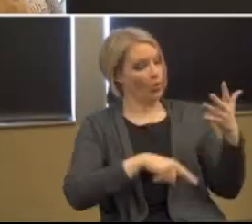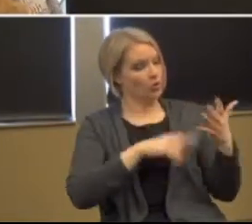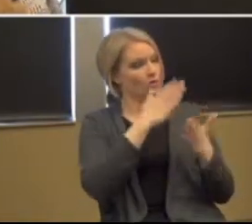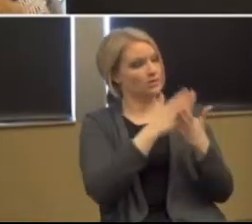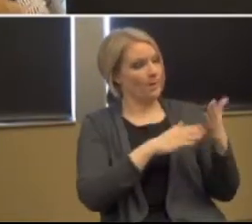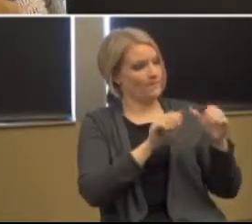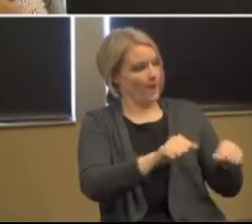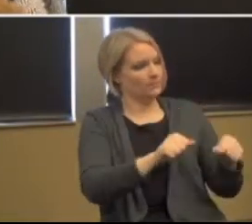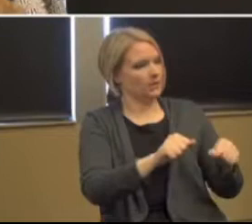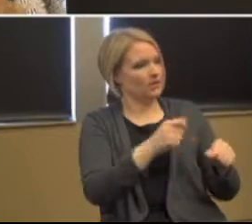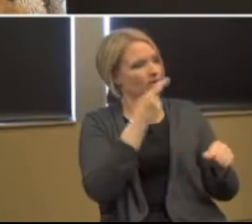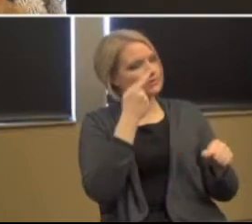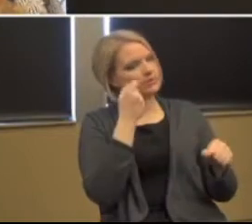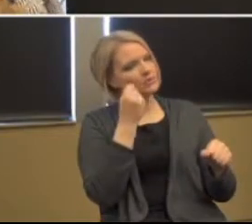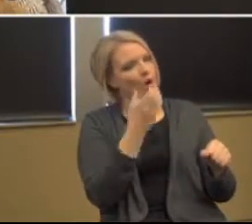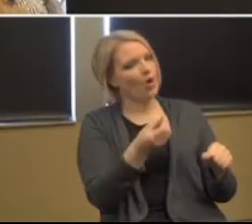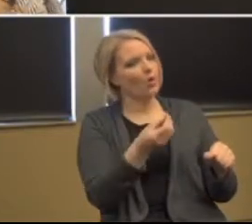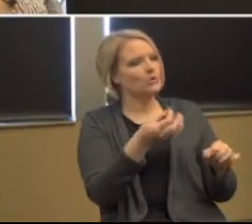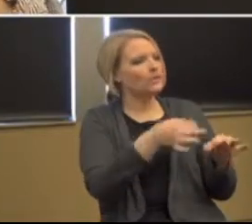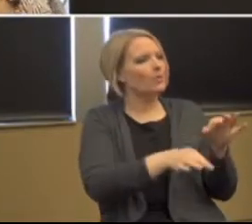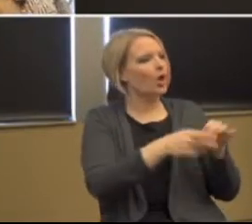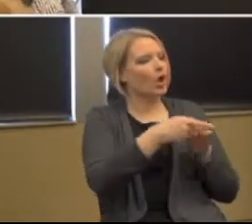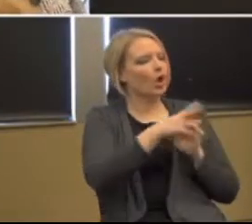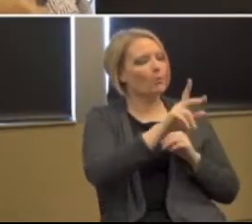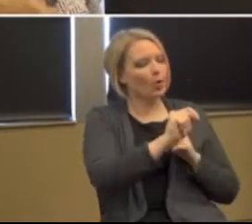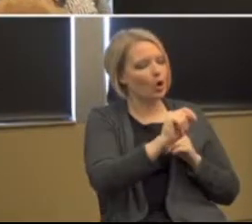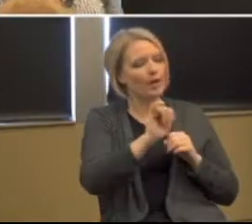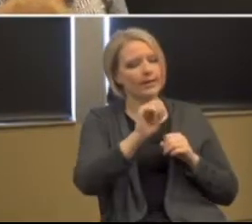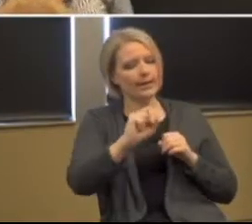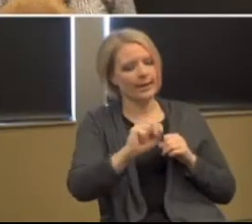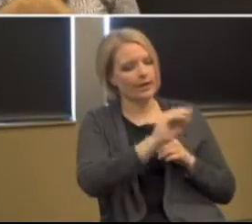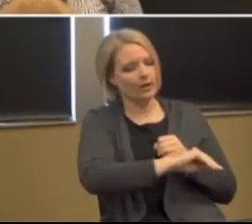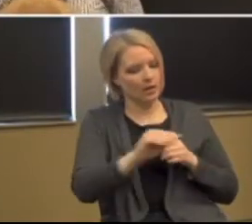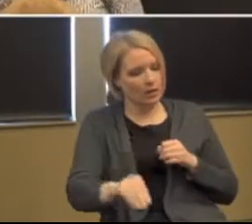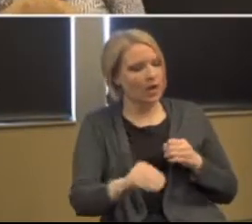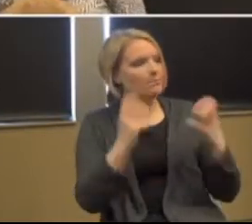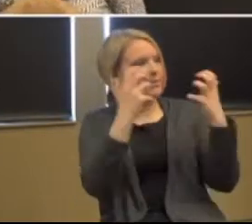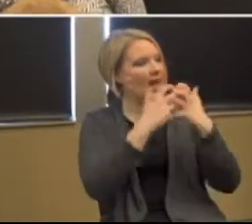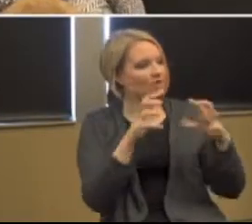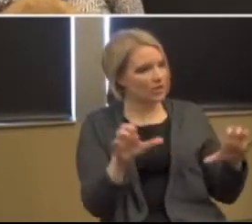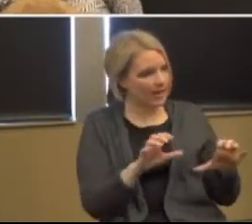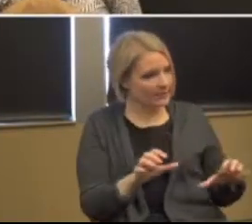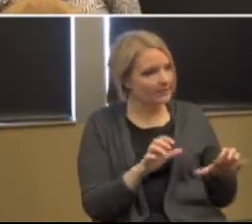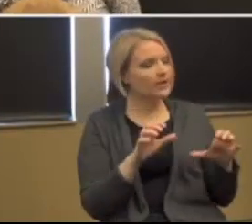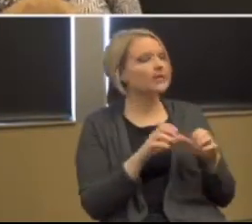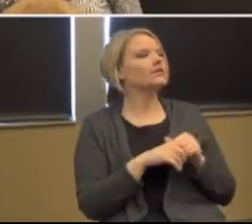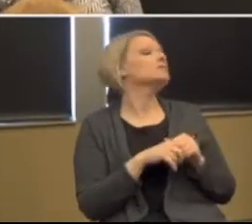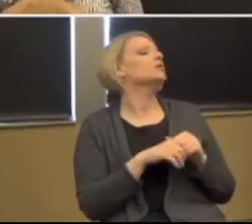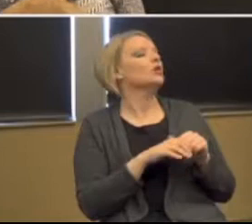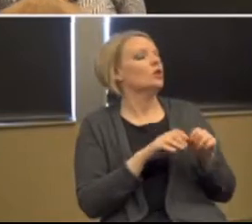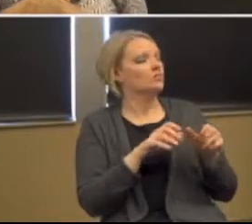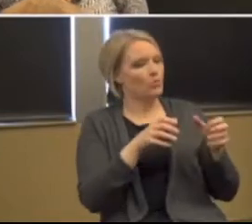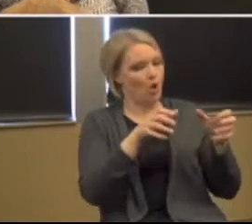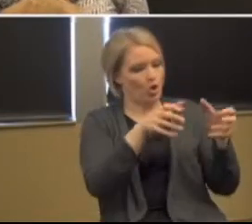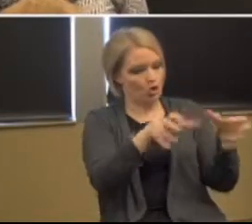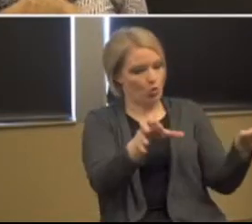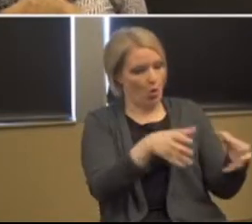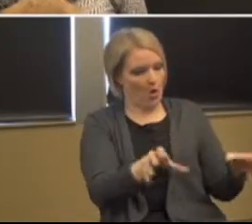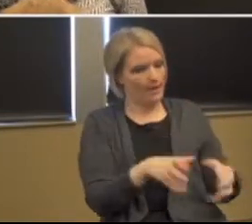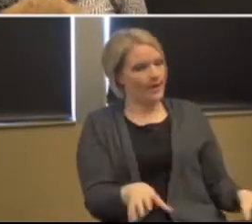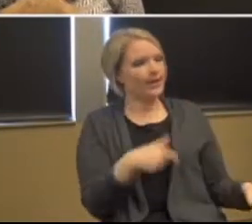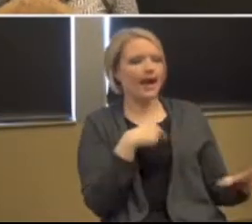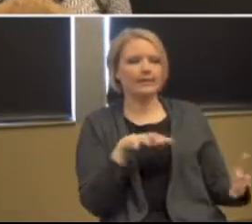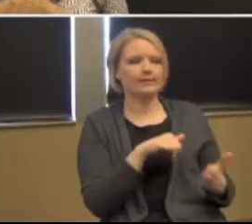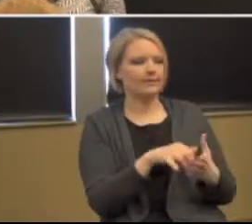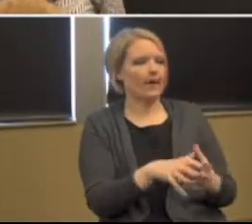So things as simple as put in matching activities, sorting and categorization, which is something that I